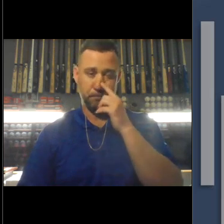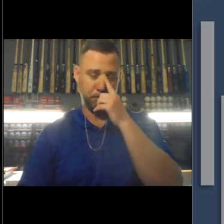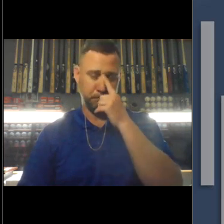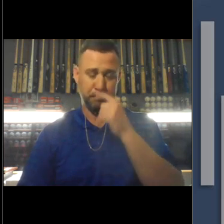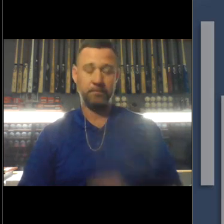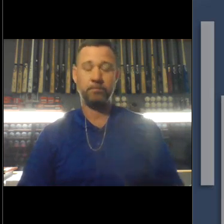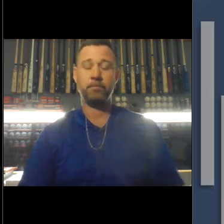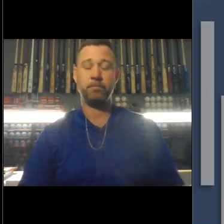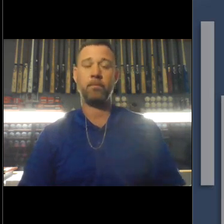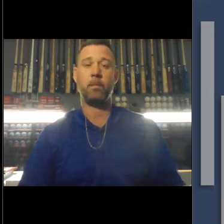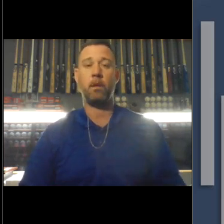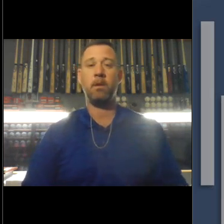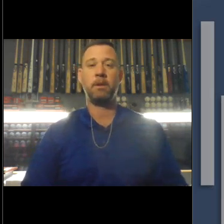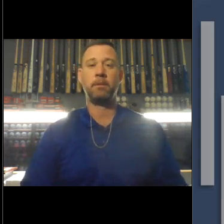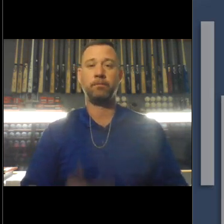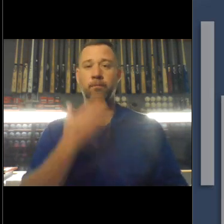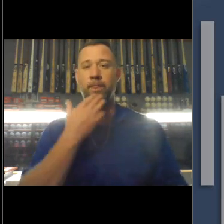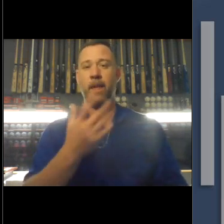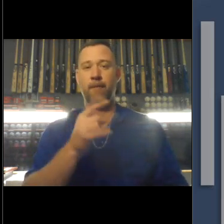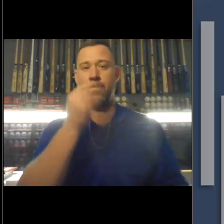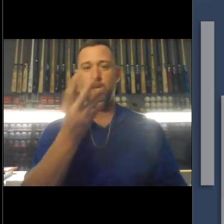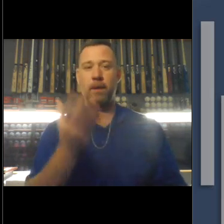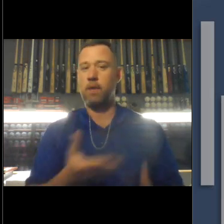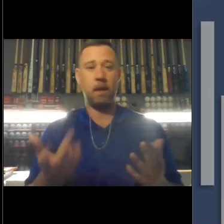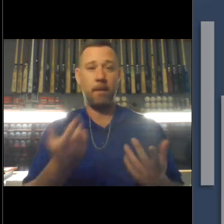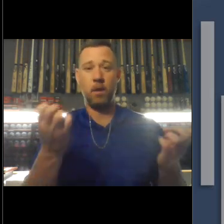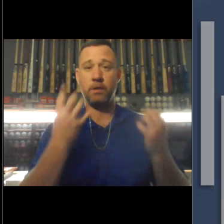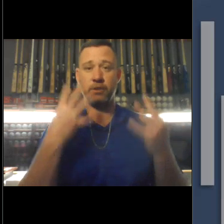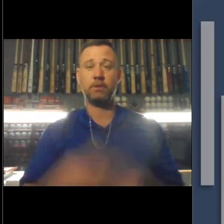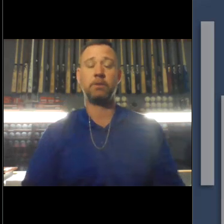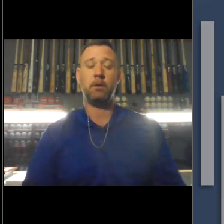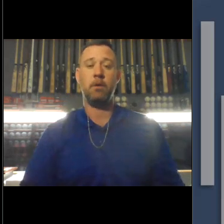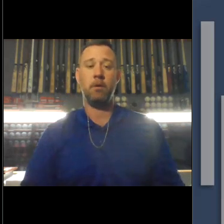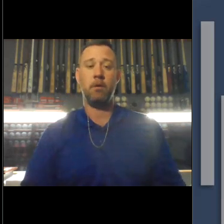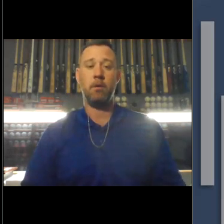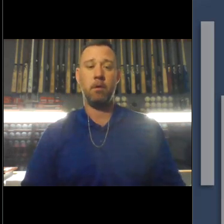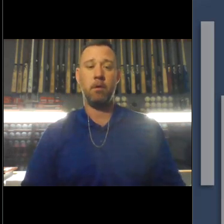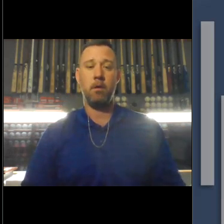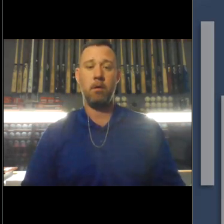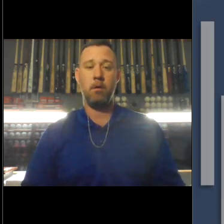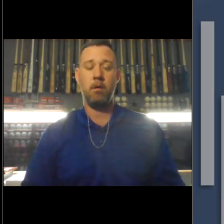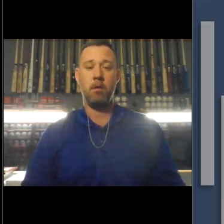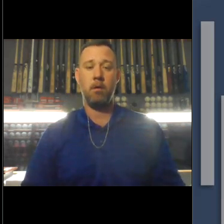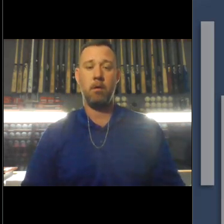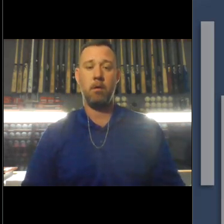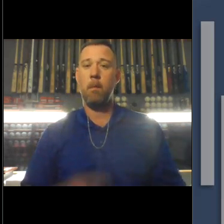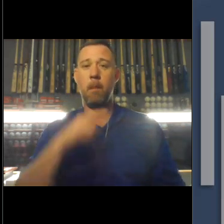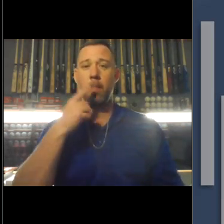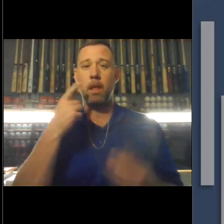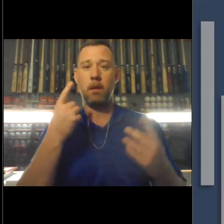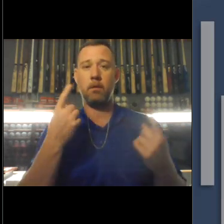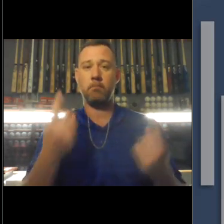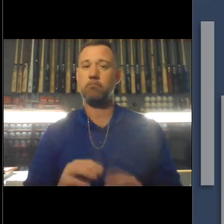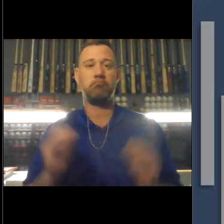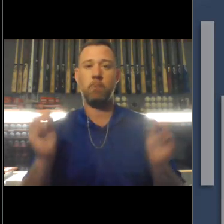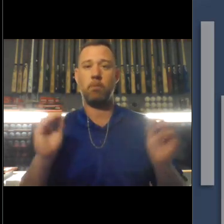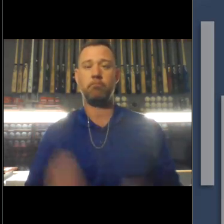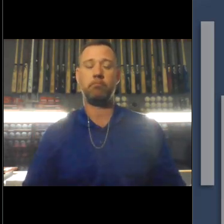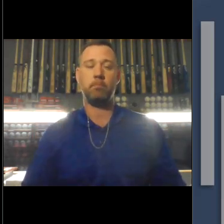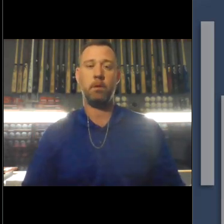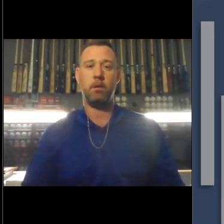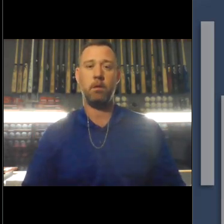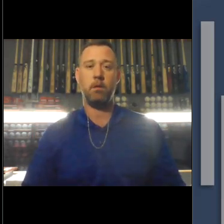Thank you for that informational item, Hannah. Anyone have any questions? Do we have any public comment? No public comment.